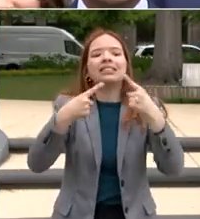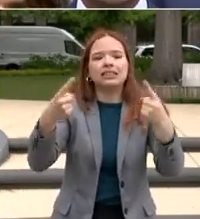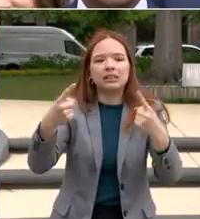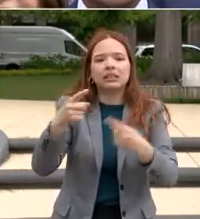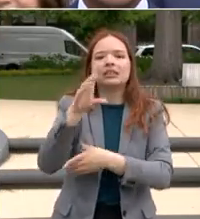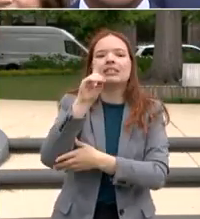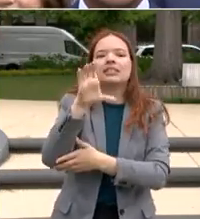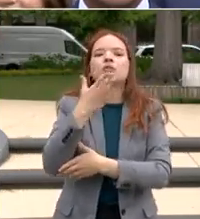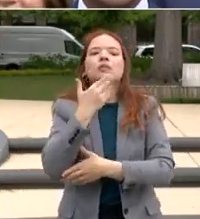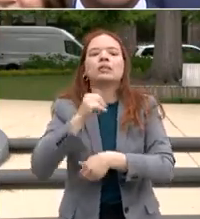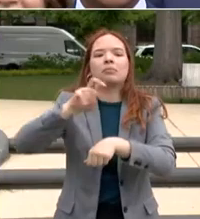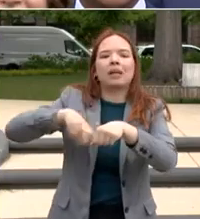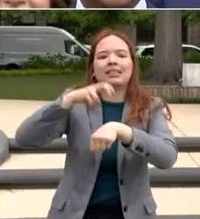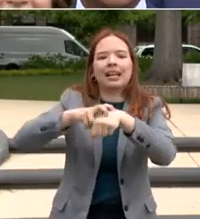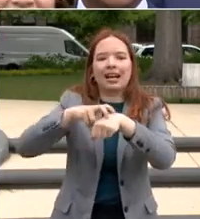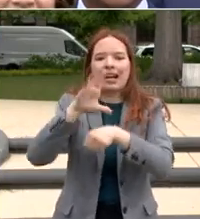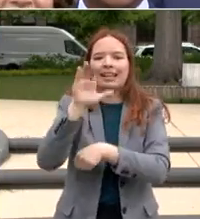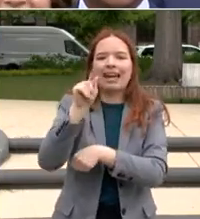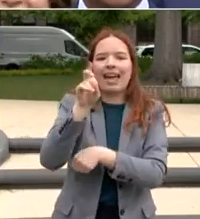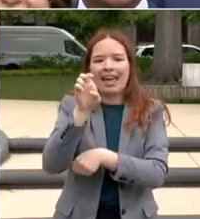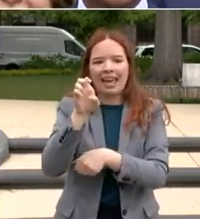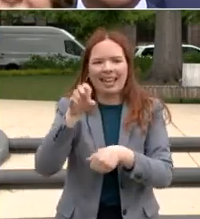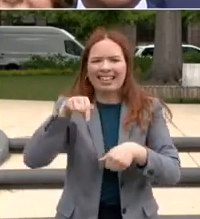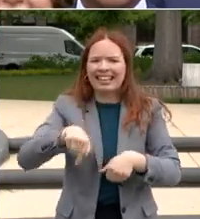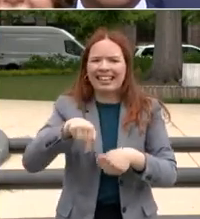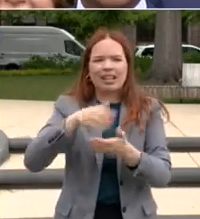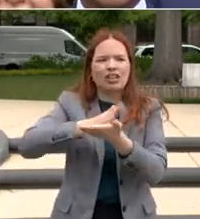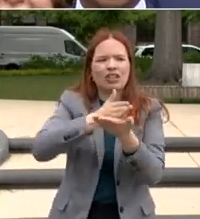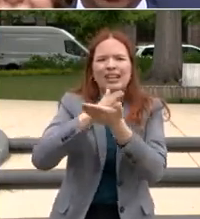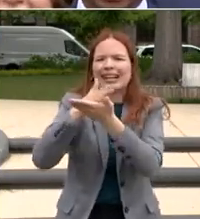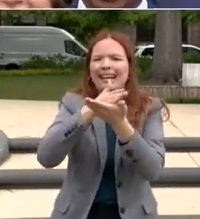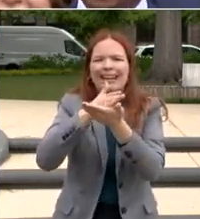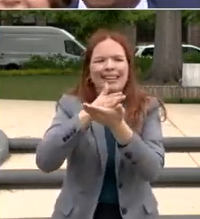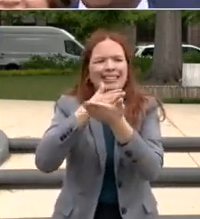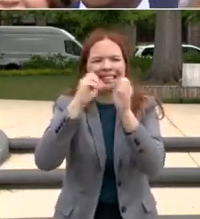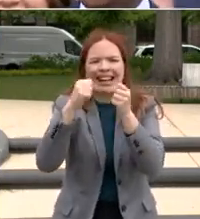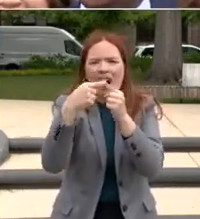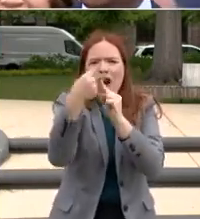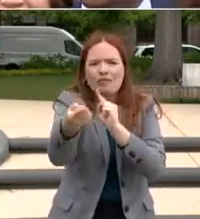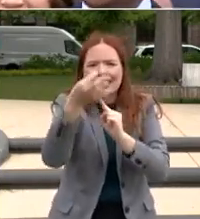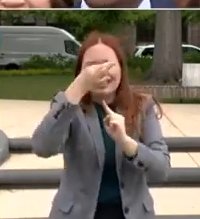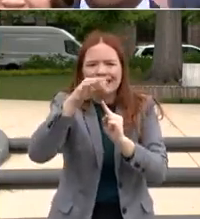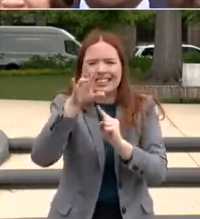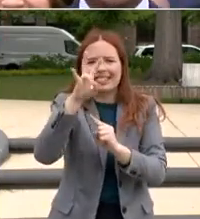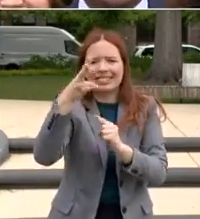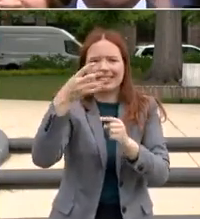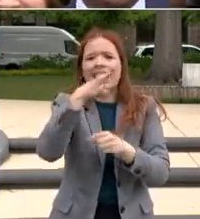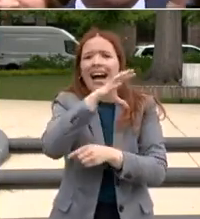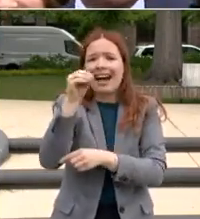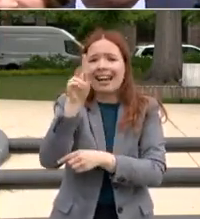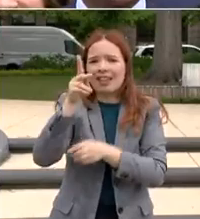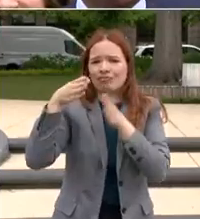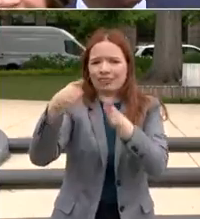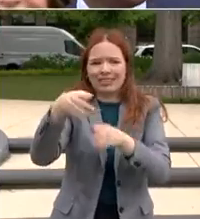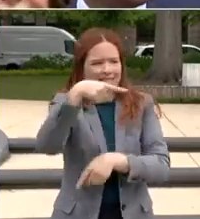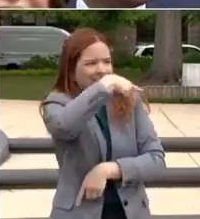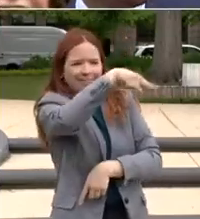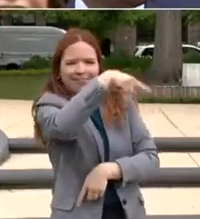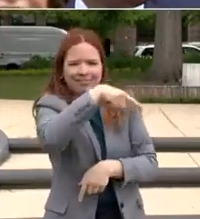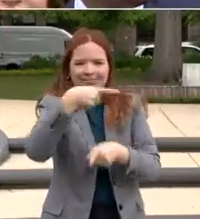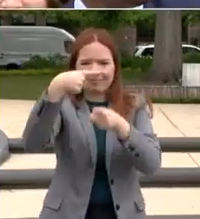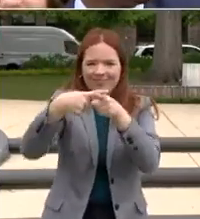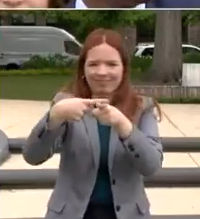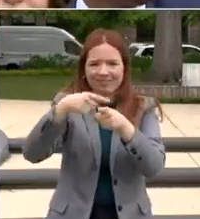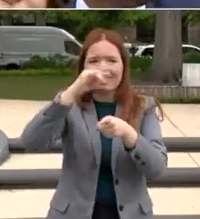Cake, a bakery and cafe that sits right over there on 17th and K, whose front door